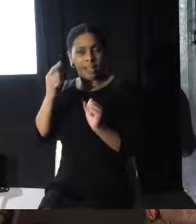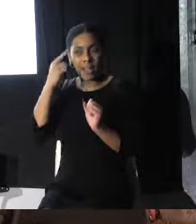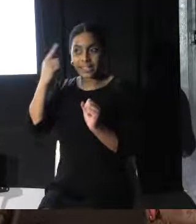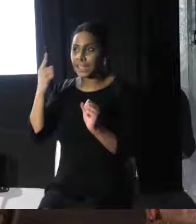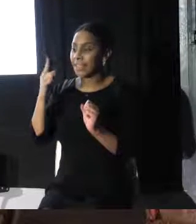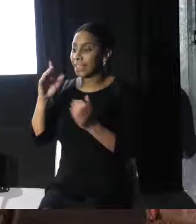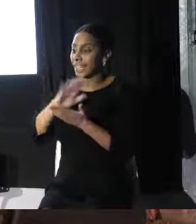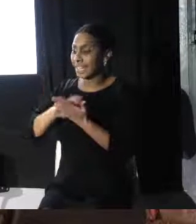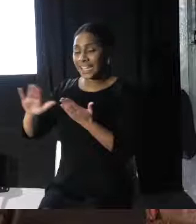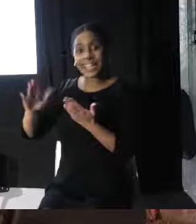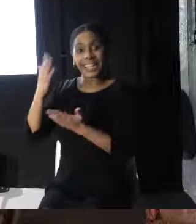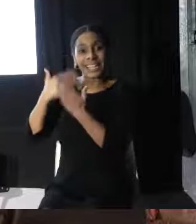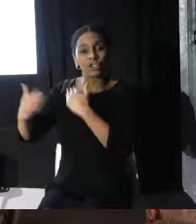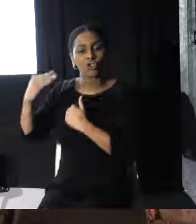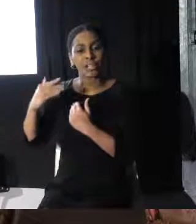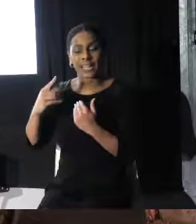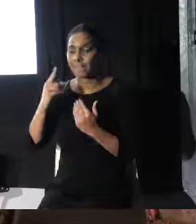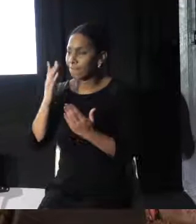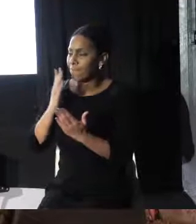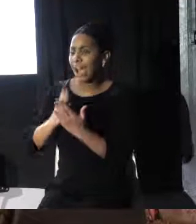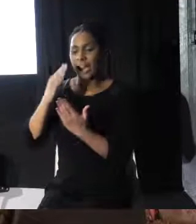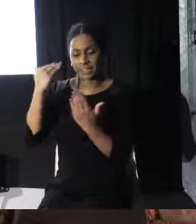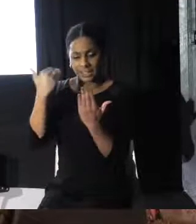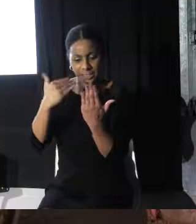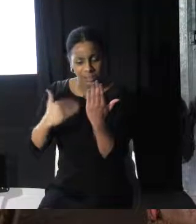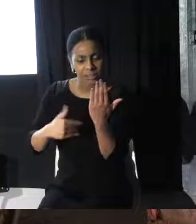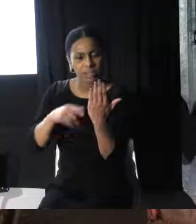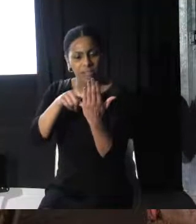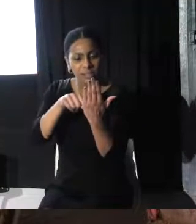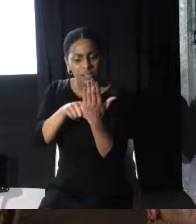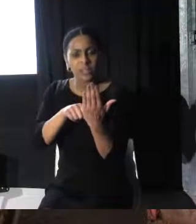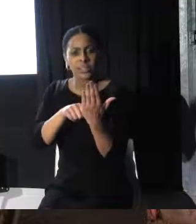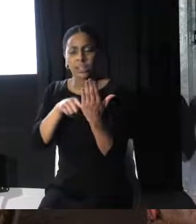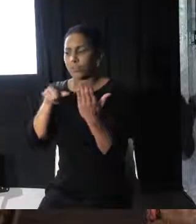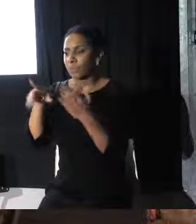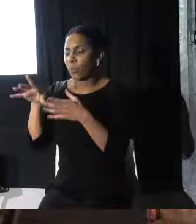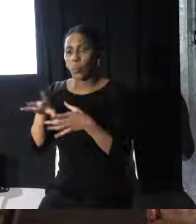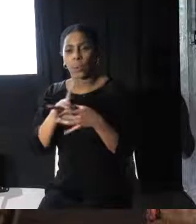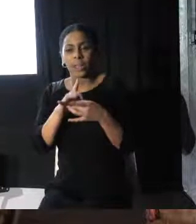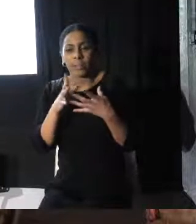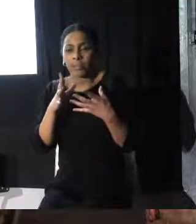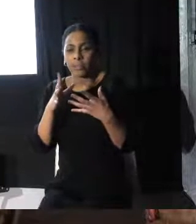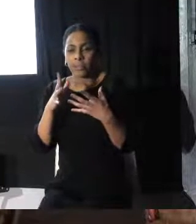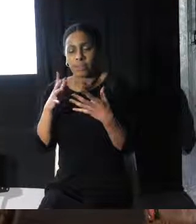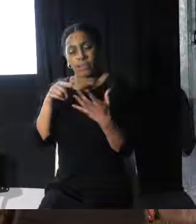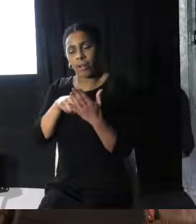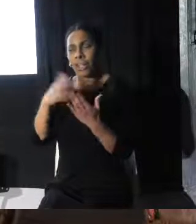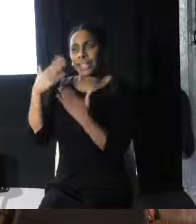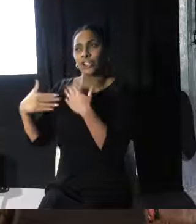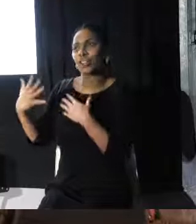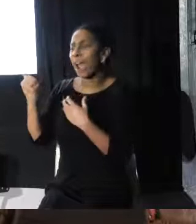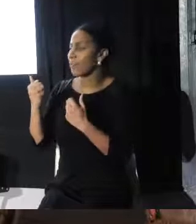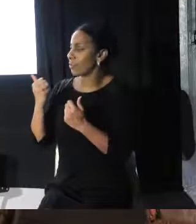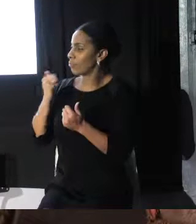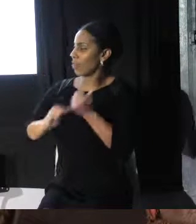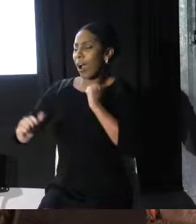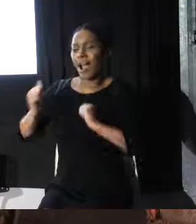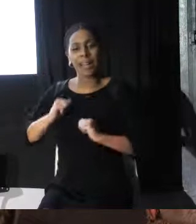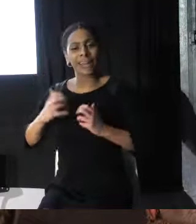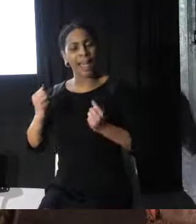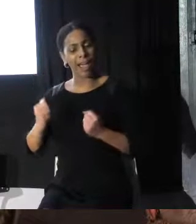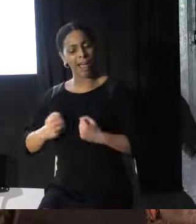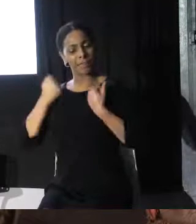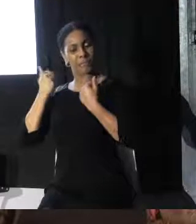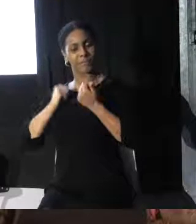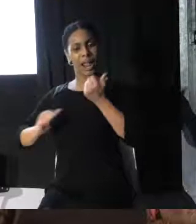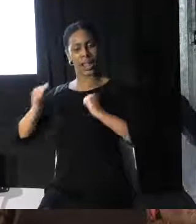history as fact coming together with a certain form of pride and of nationalism, being